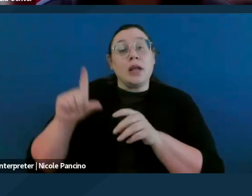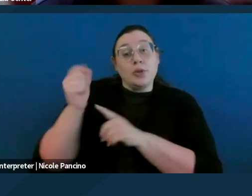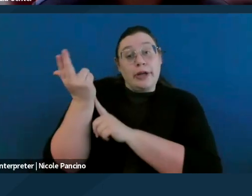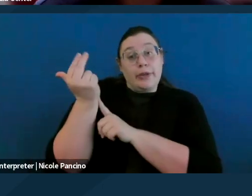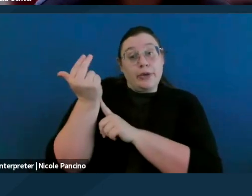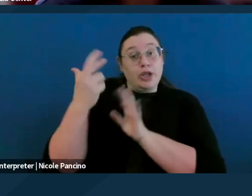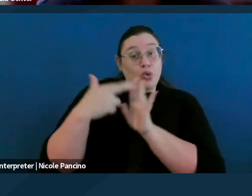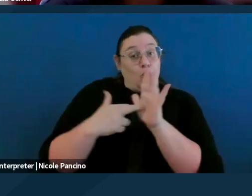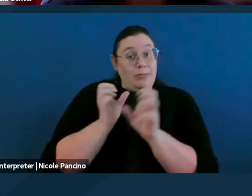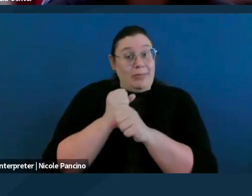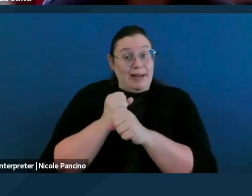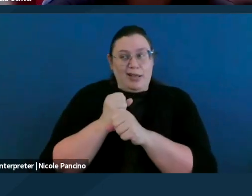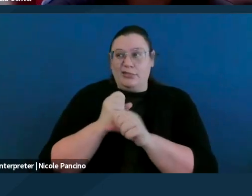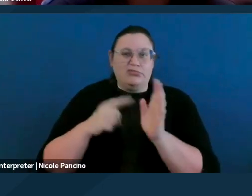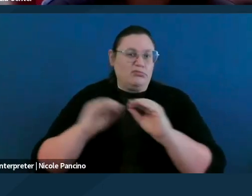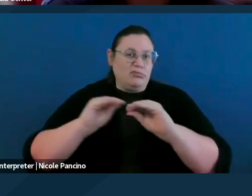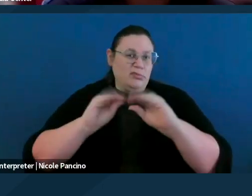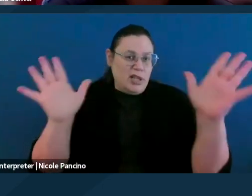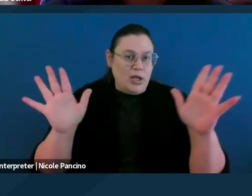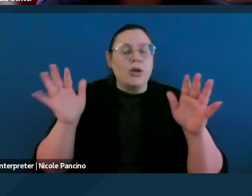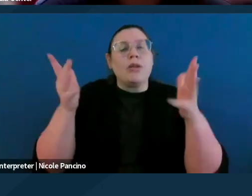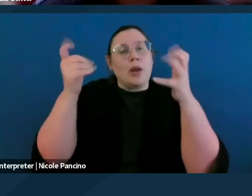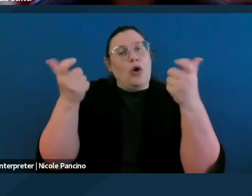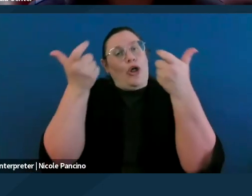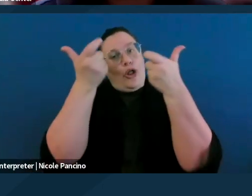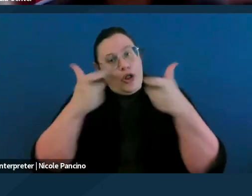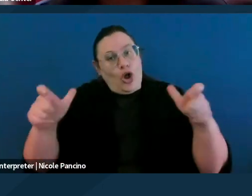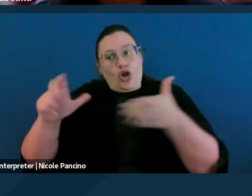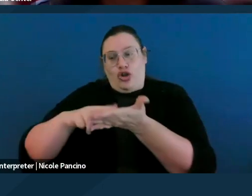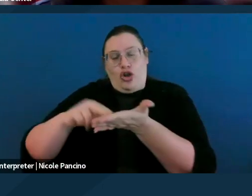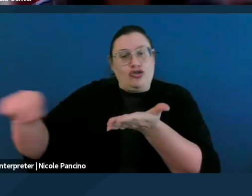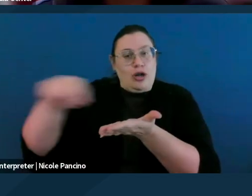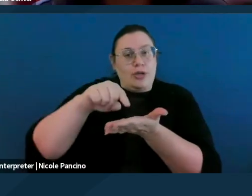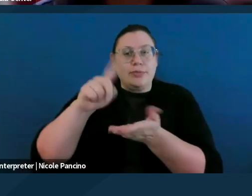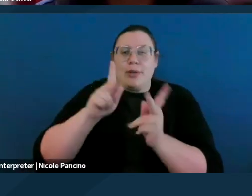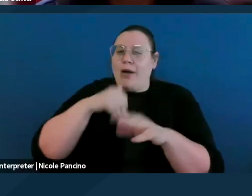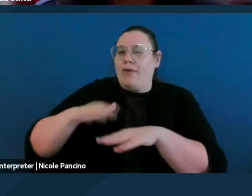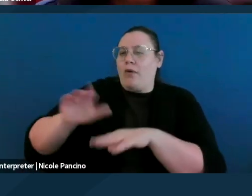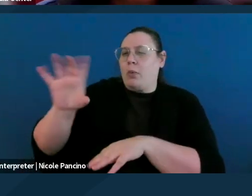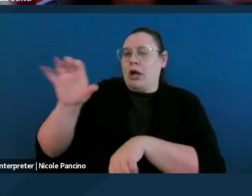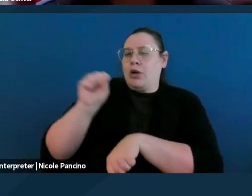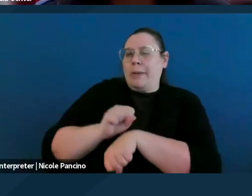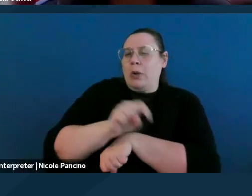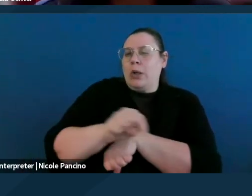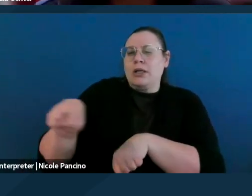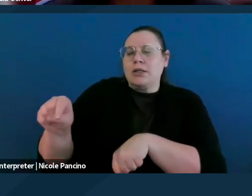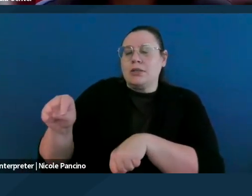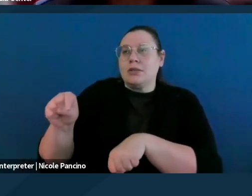rulemaking made clear that they wanted the larger contractors with more than 100 employees to